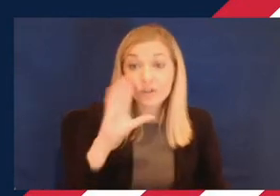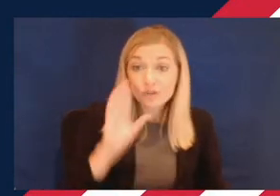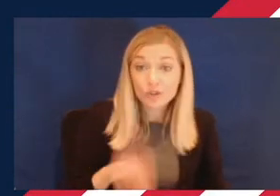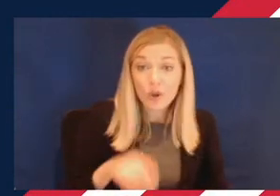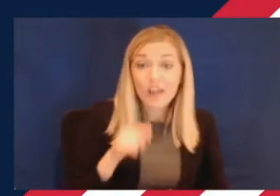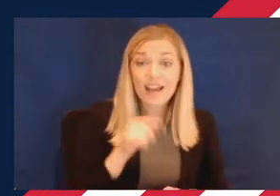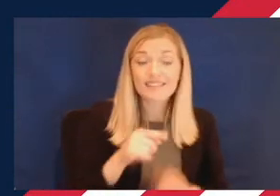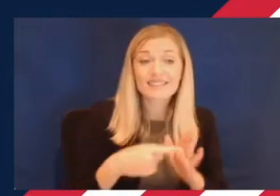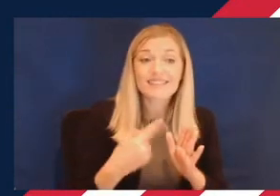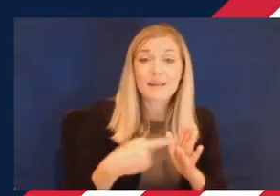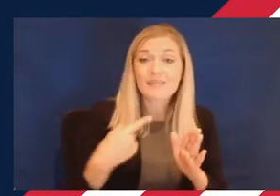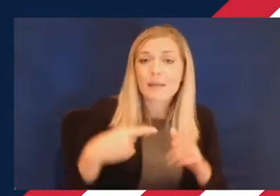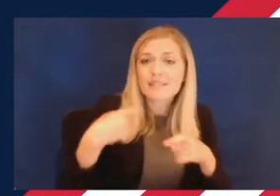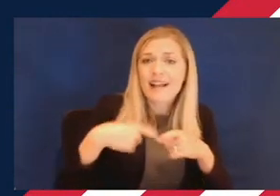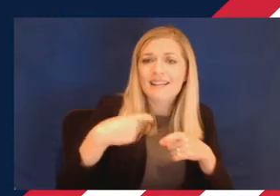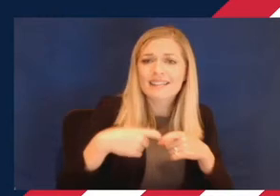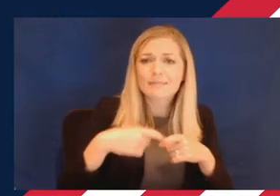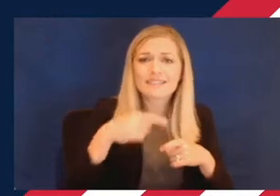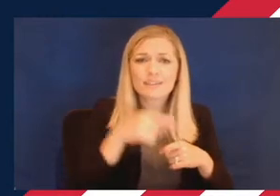Well, you're going to cut the cake smaller.